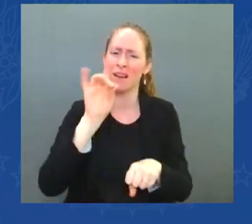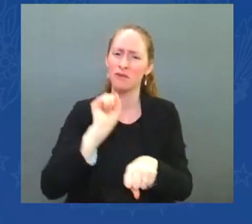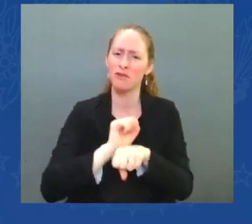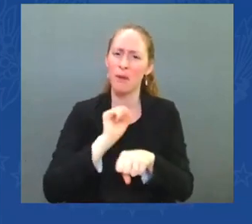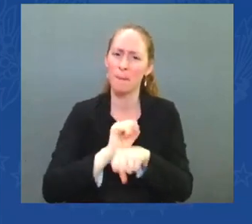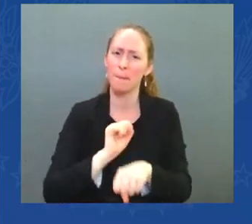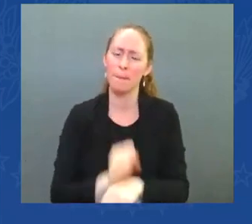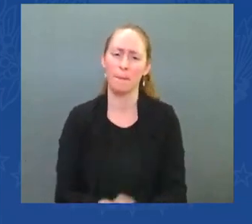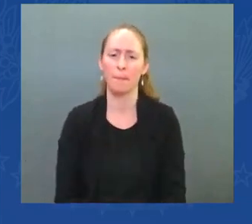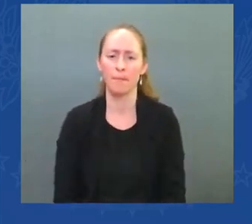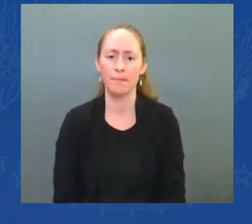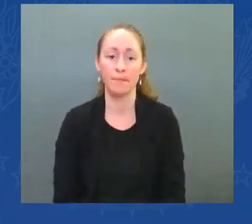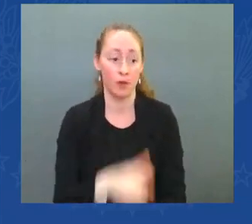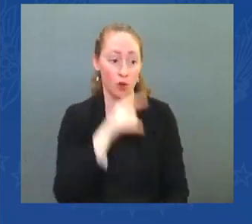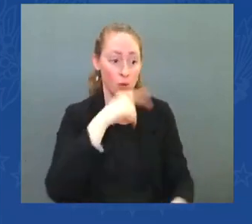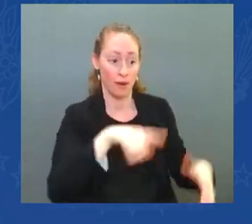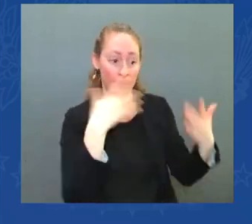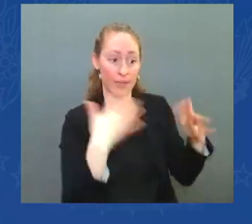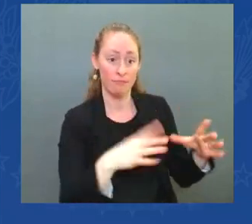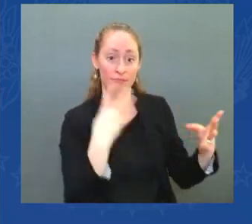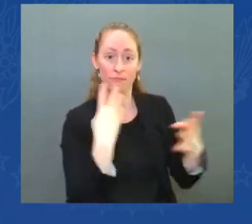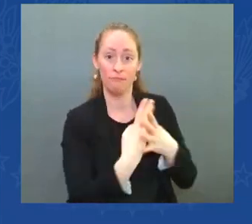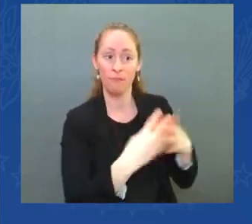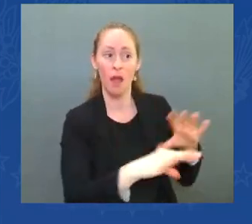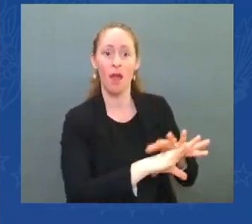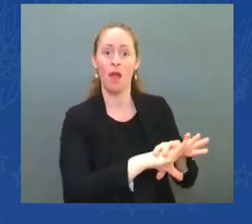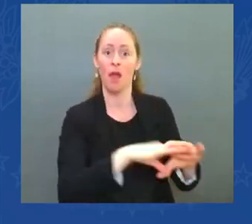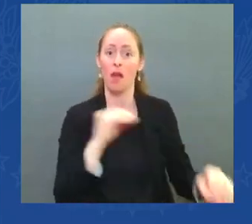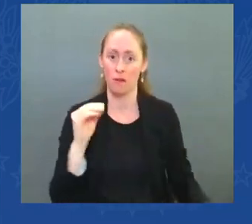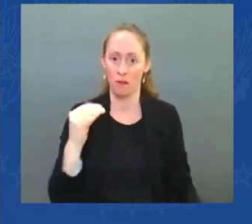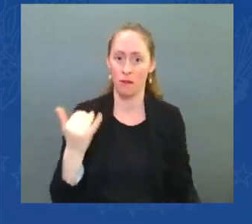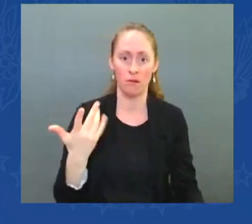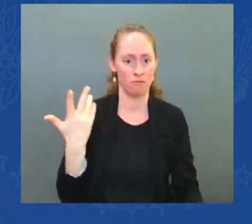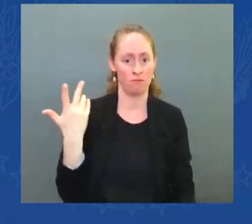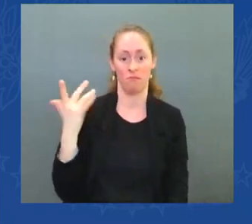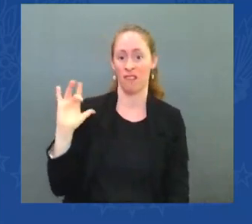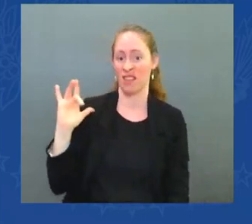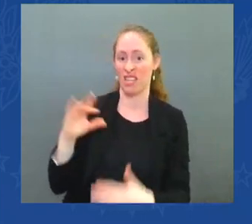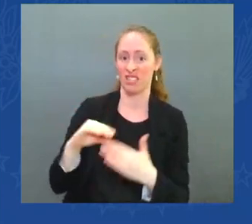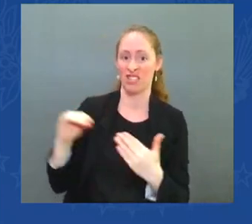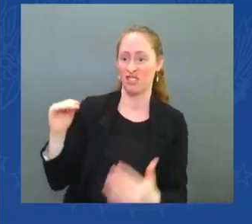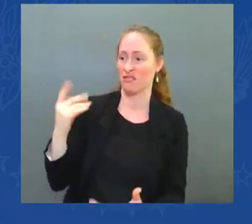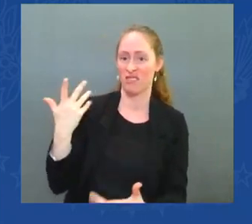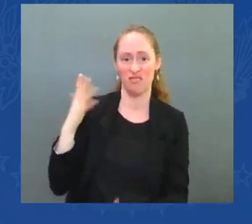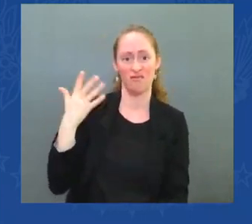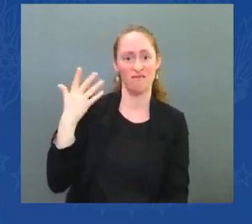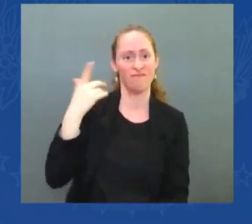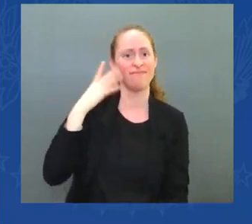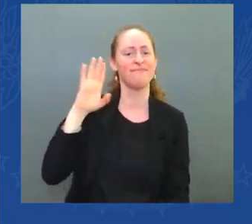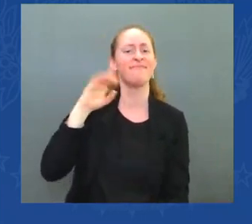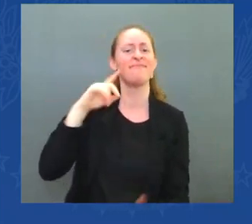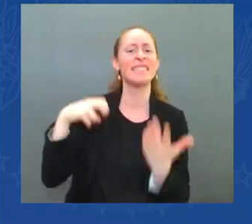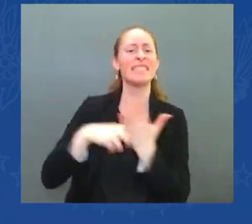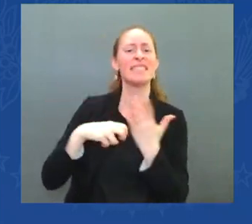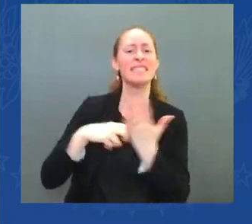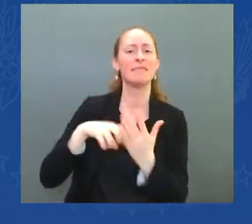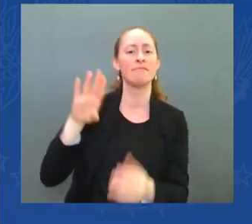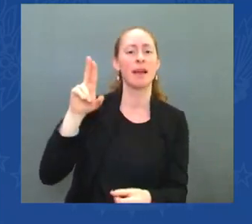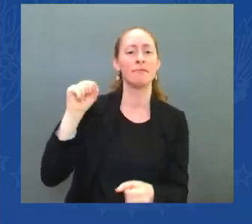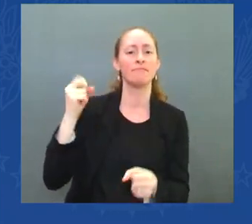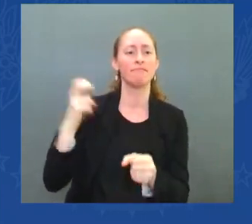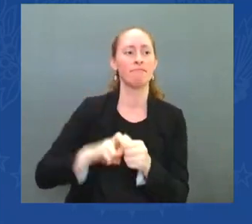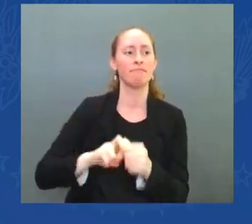the same bridge you left 2, 5, 10 years earlier. If you serve your time,